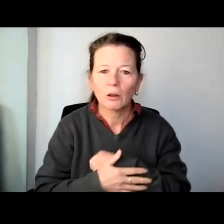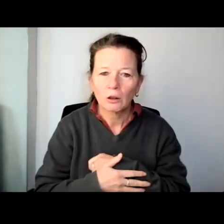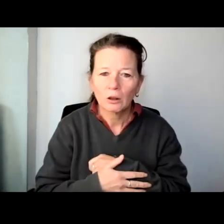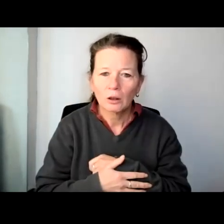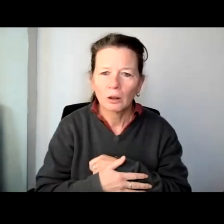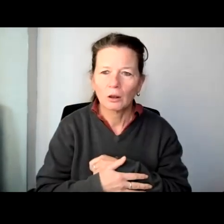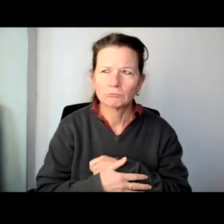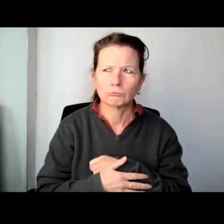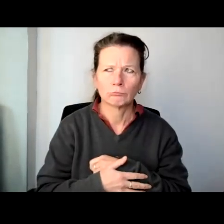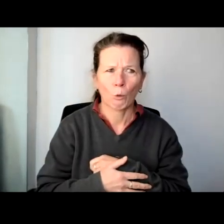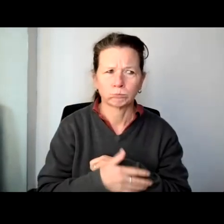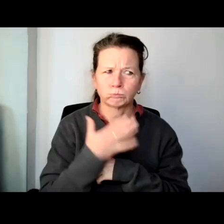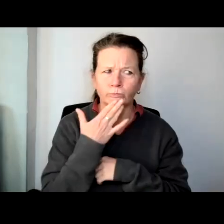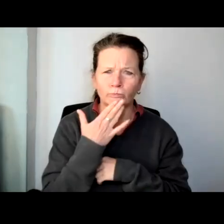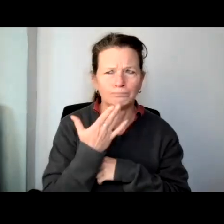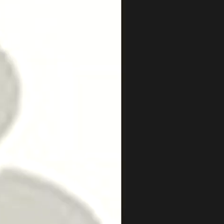it?